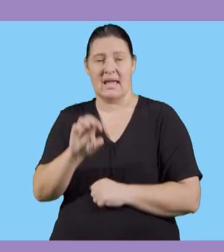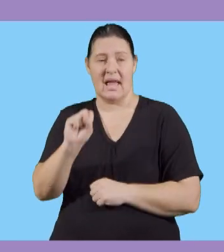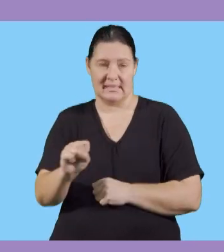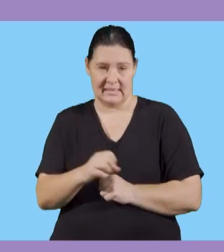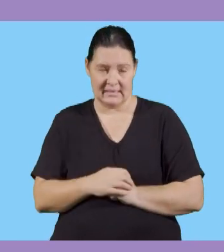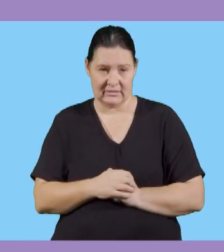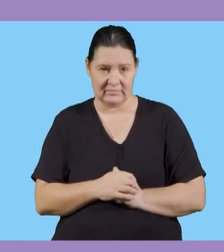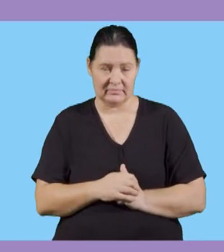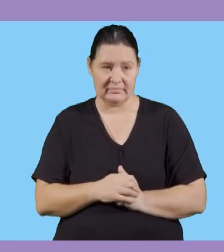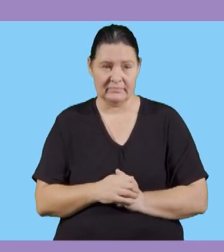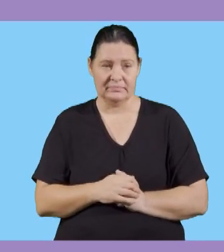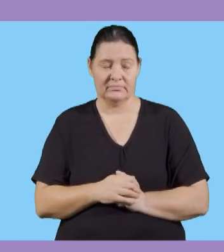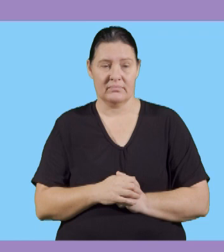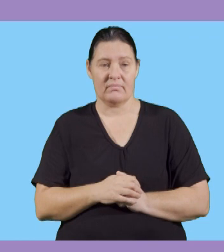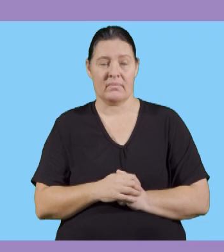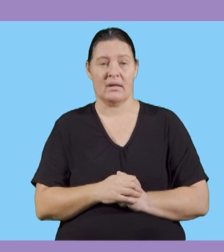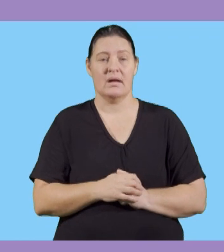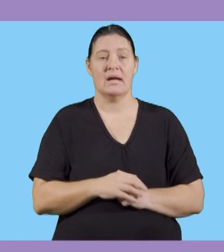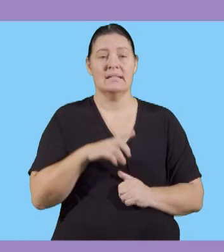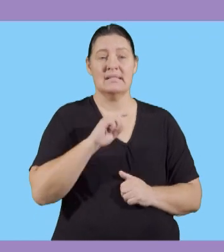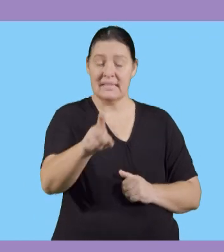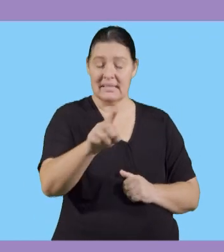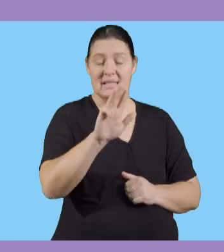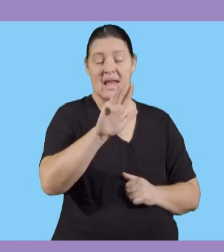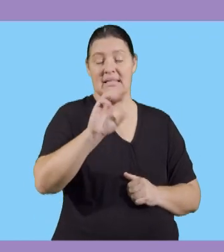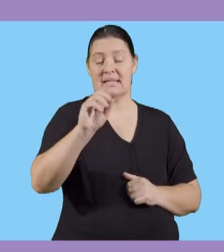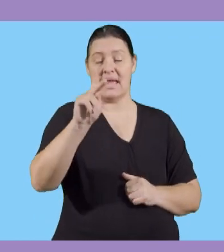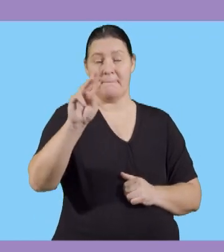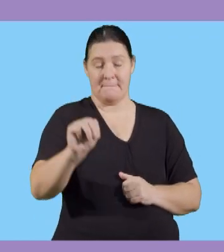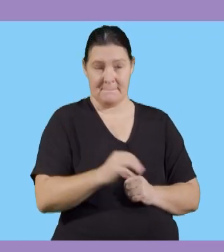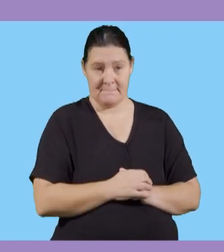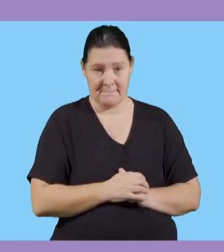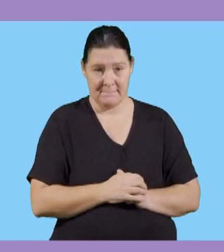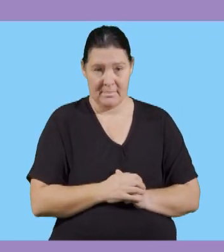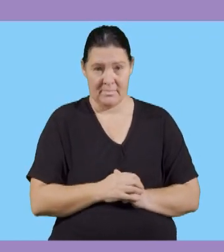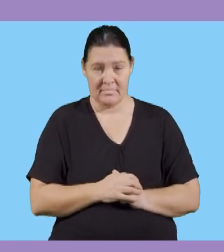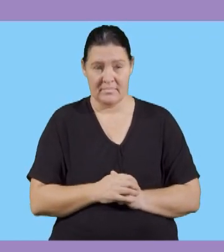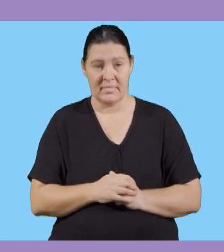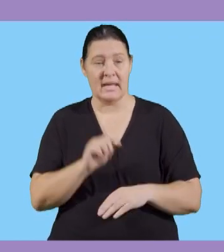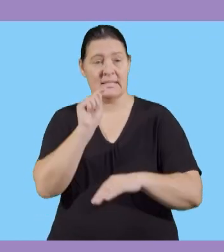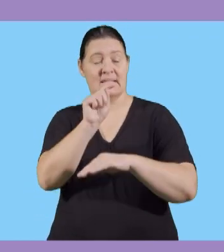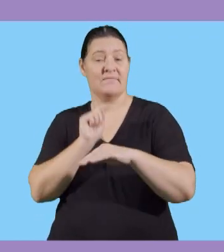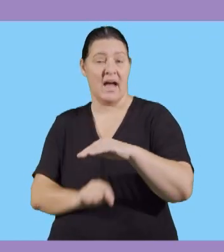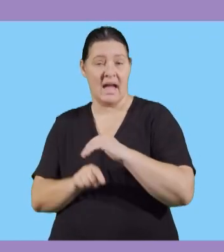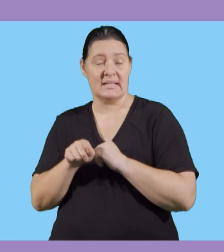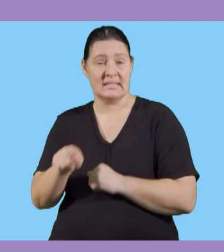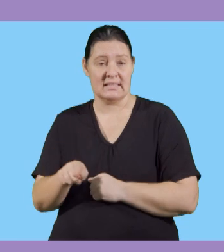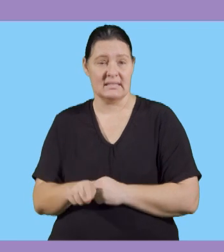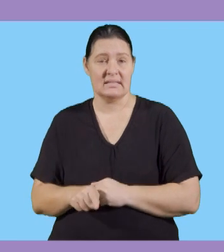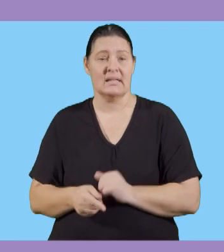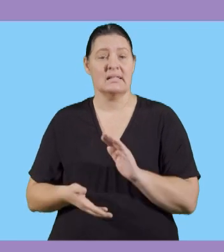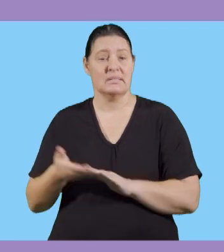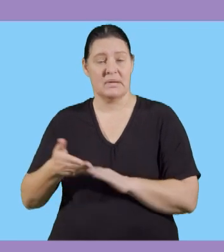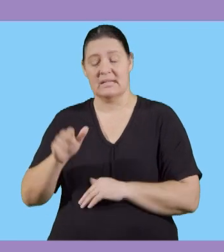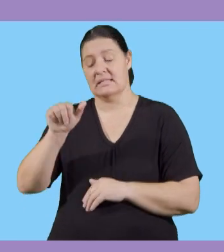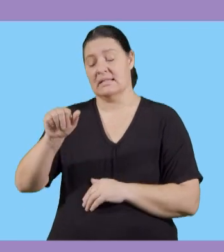speed. The distance has been given to us there. That is our 90 kilometers. And the speed has also been